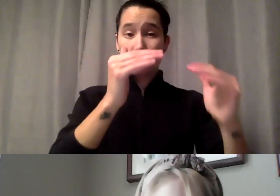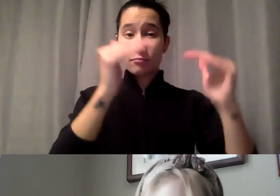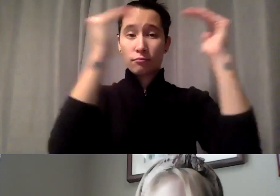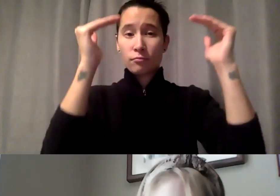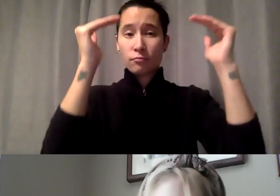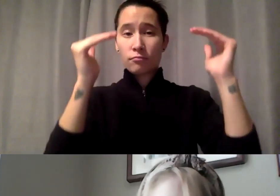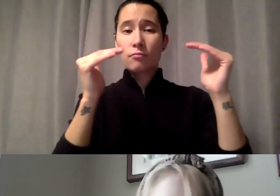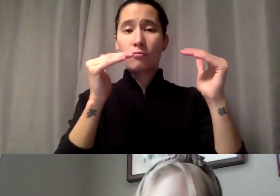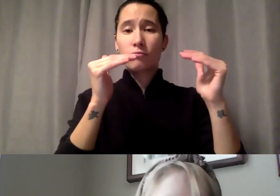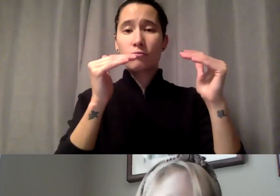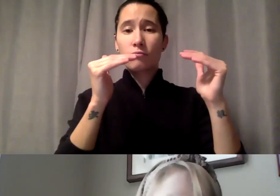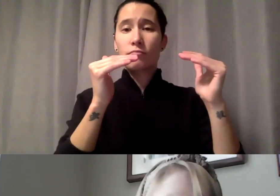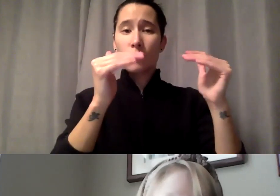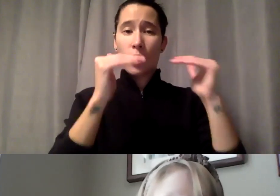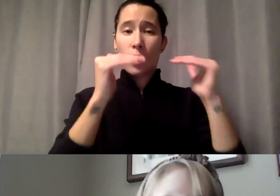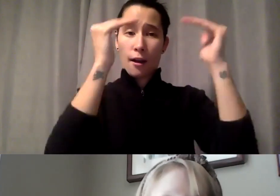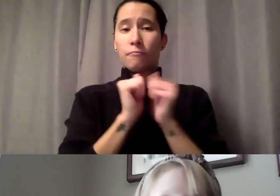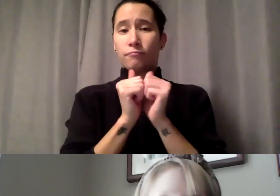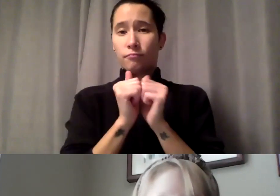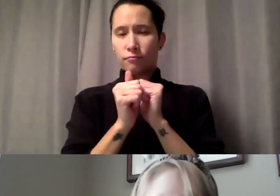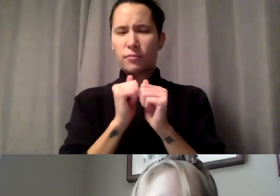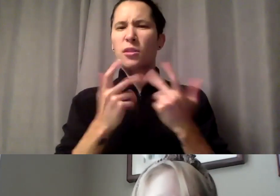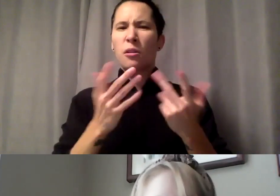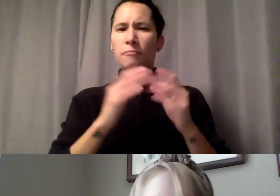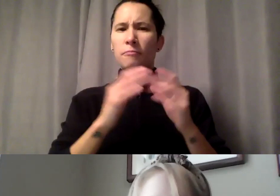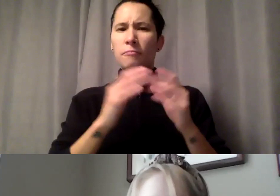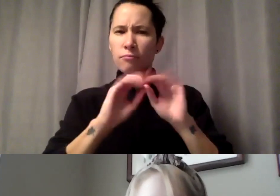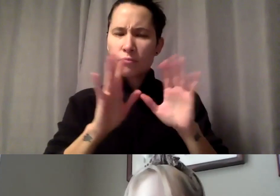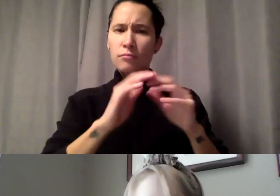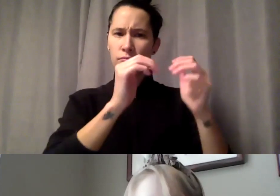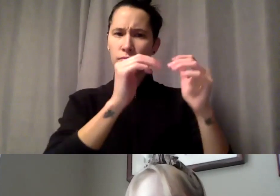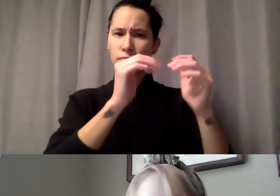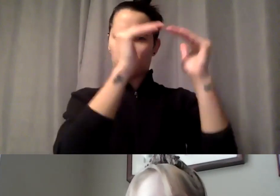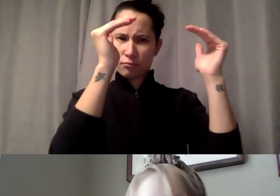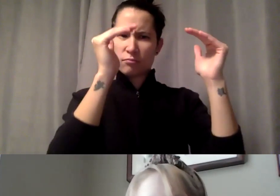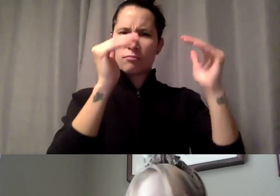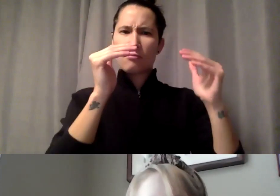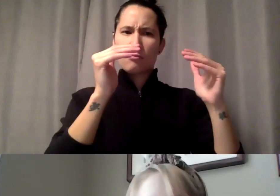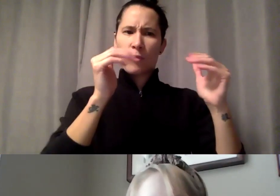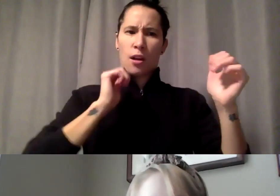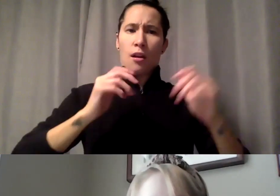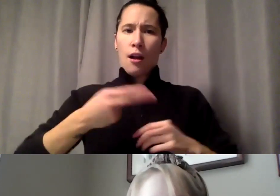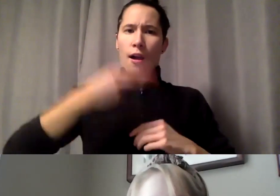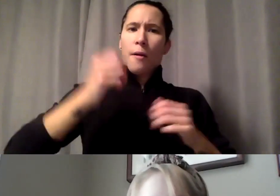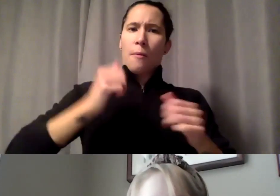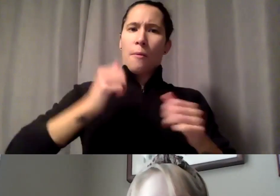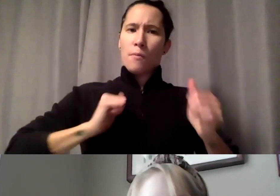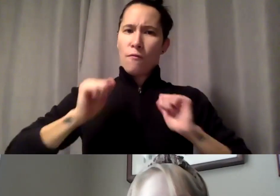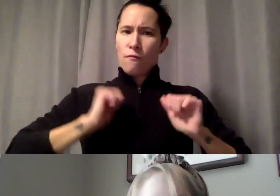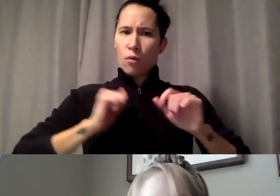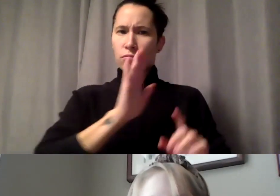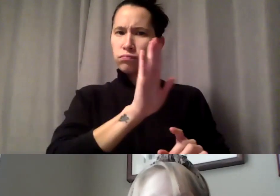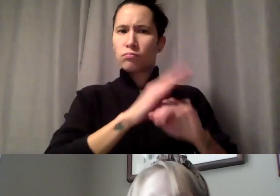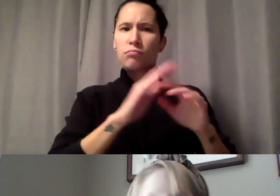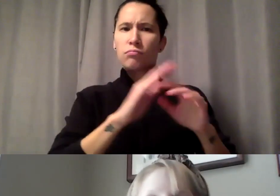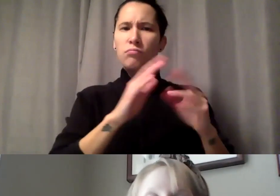one question is around the designation of high performance. So if an athlete is a participant in a program that's designated high performance